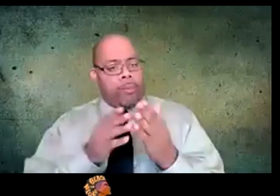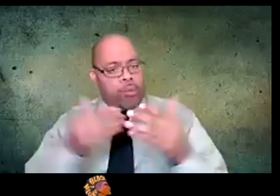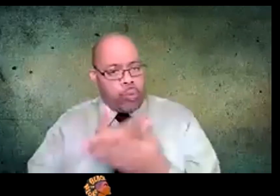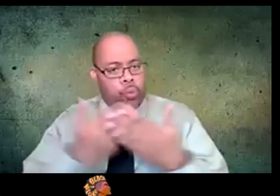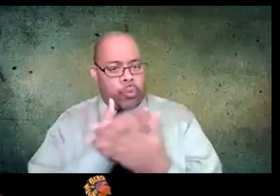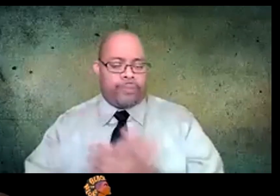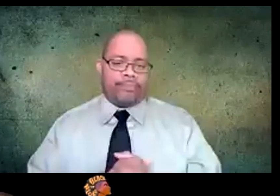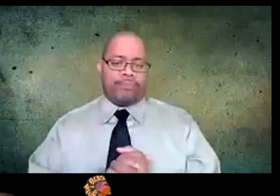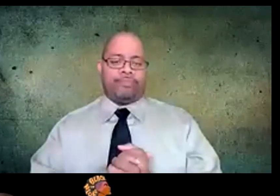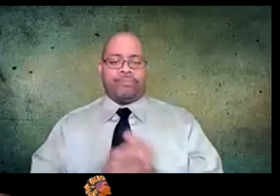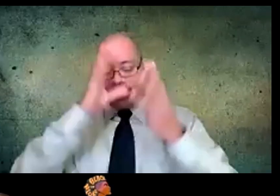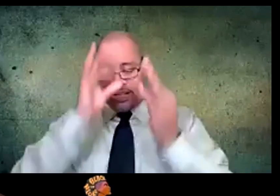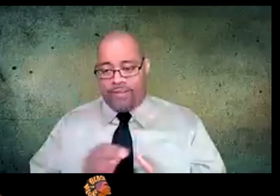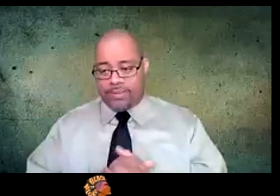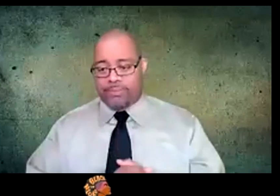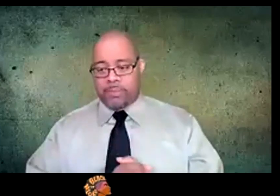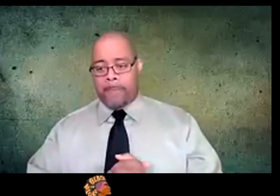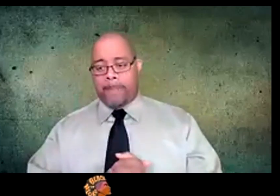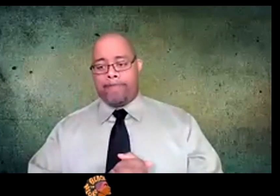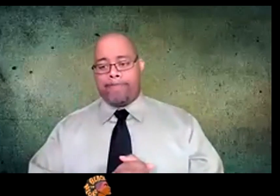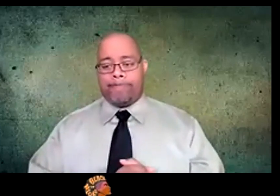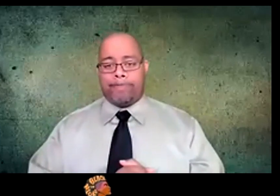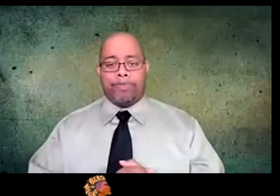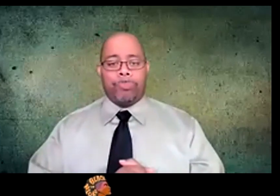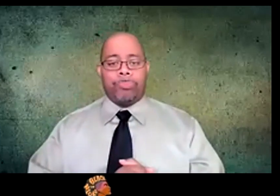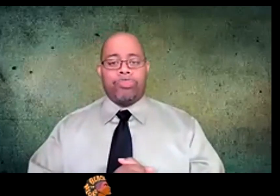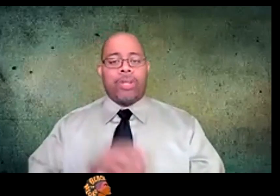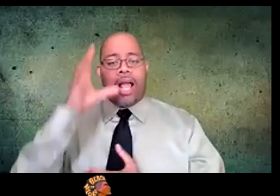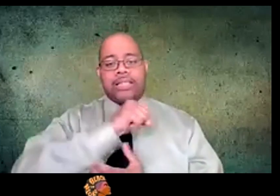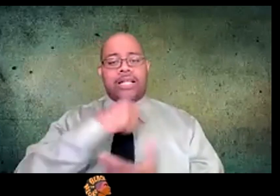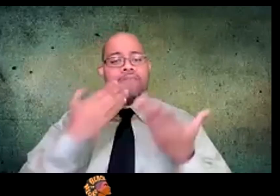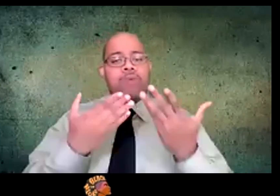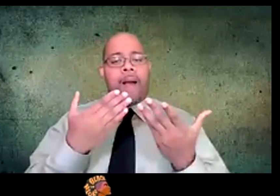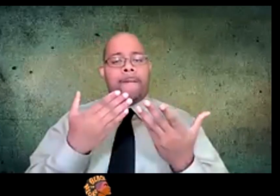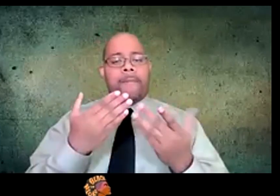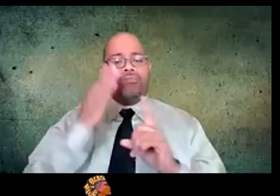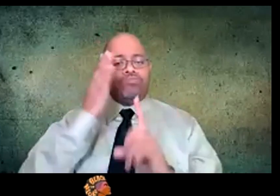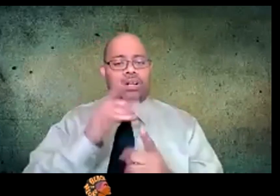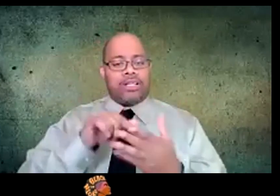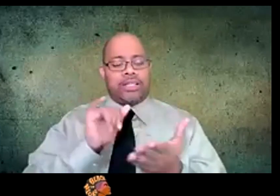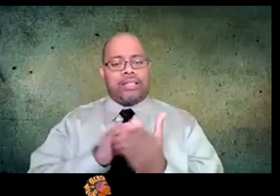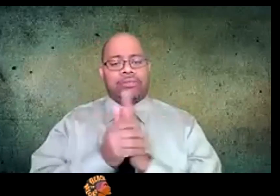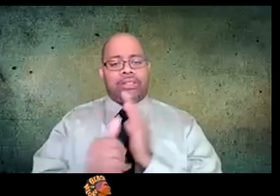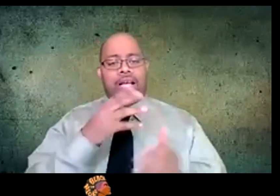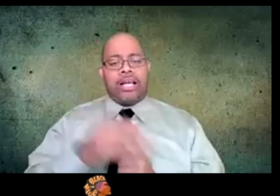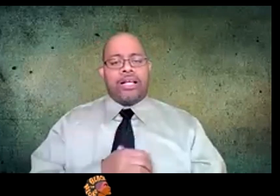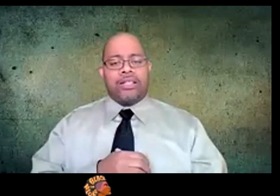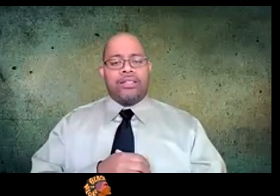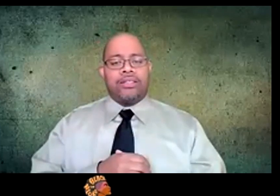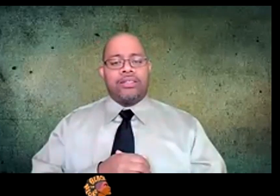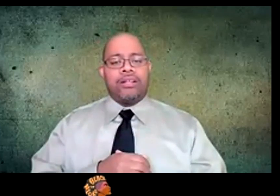Most definitely. It's great also. So I guess we'll probably go directly into those skills, and